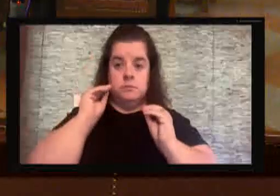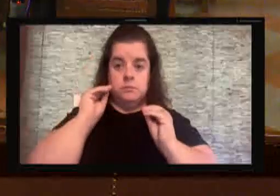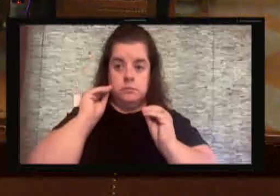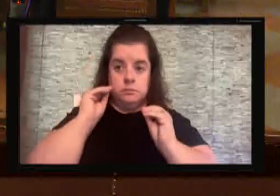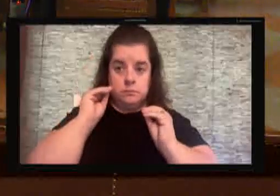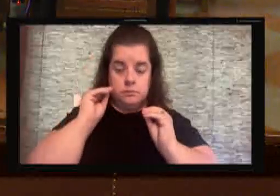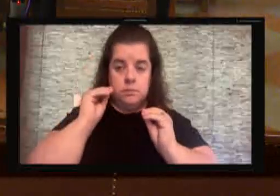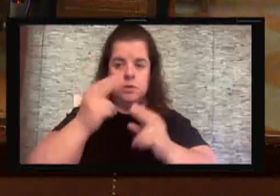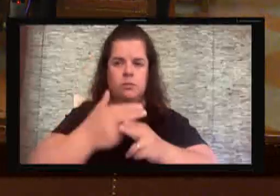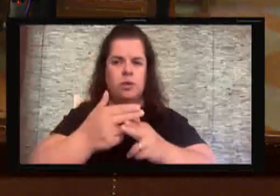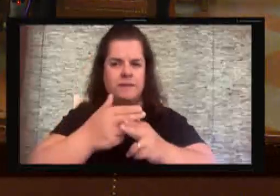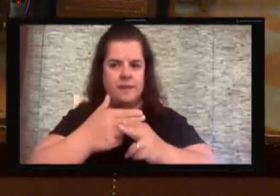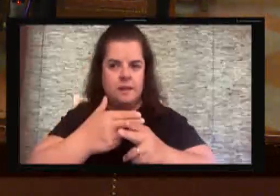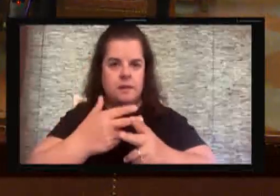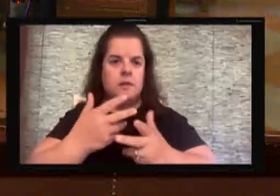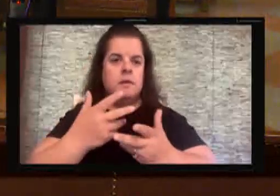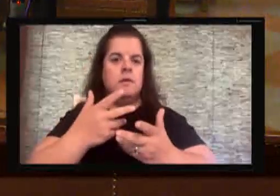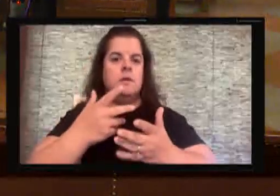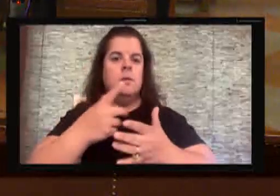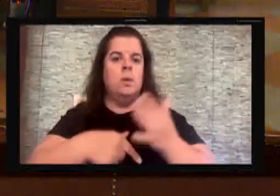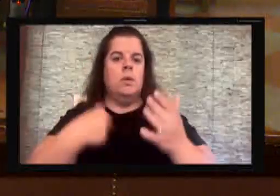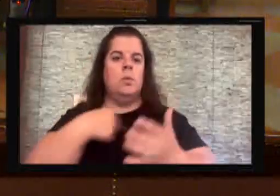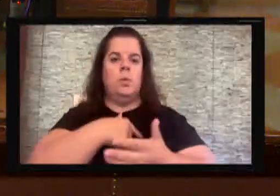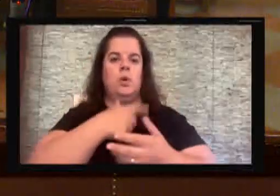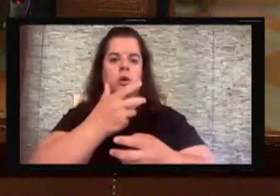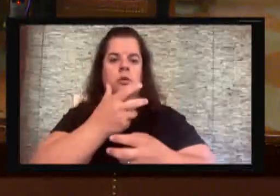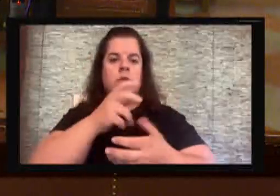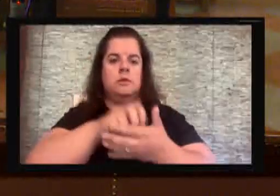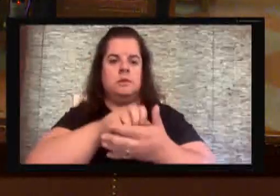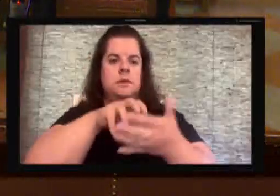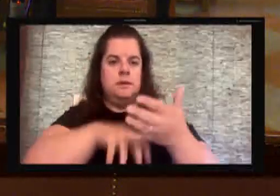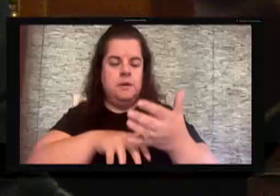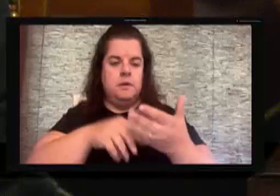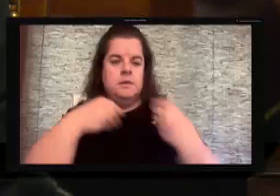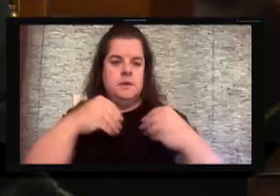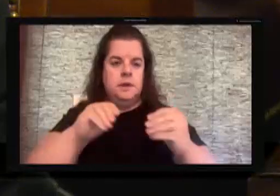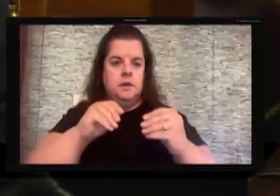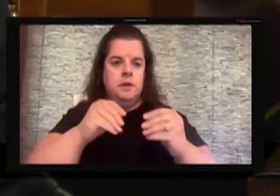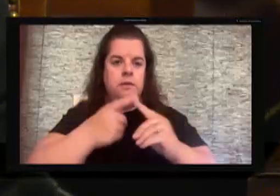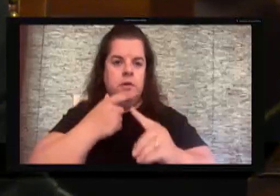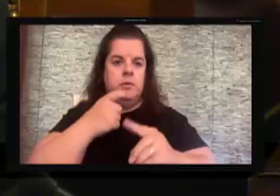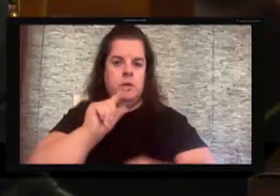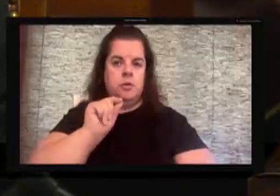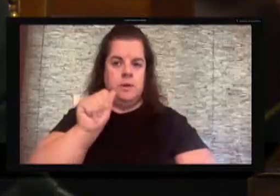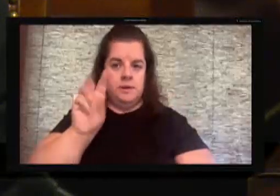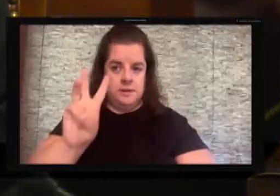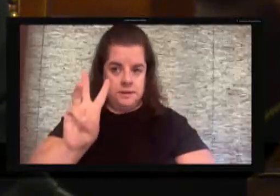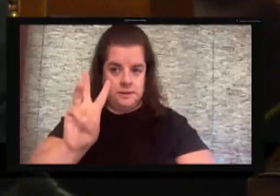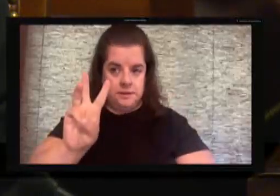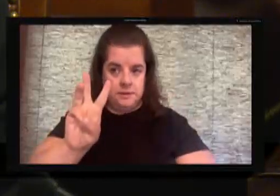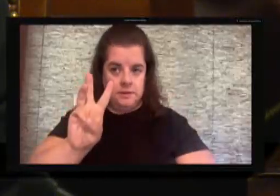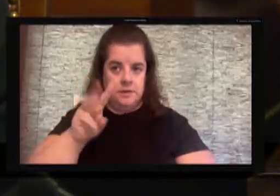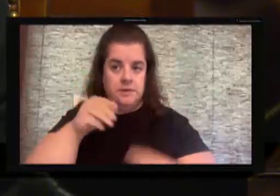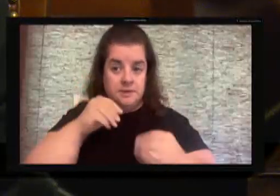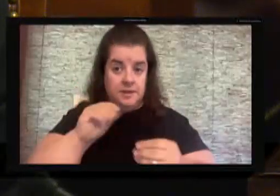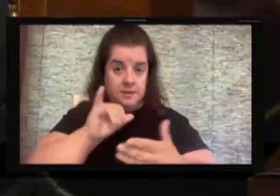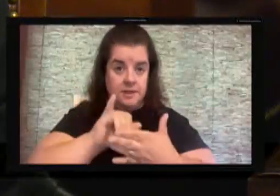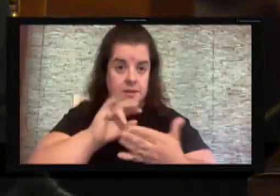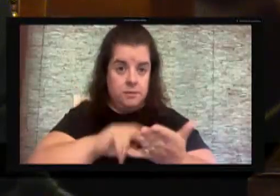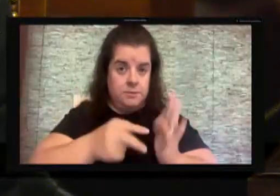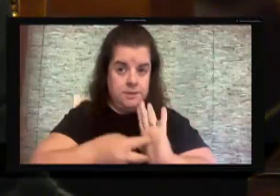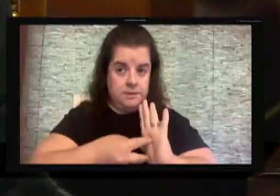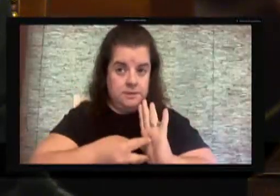Briefly, just what we're rescinding a sale from the 2016 sale, is that what's going on?